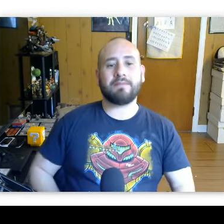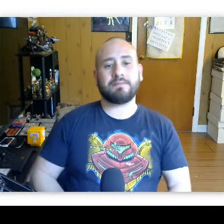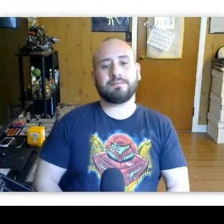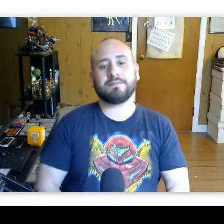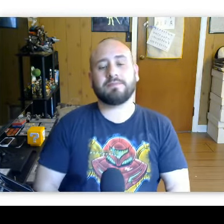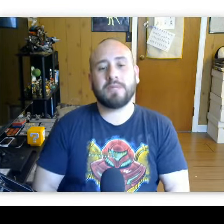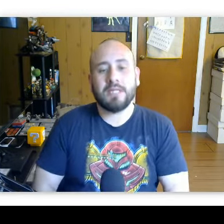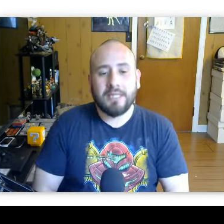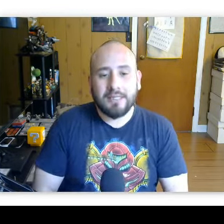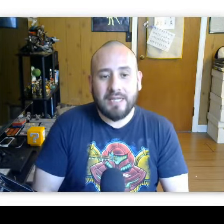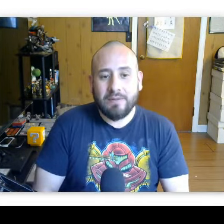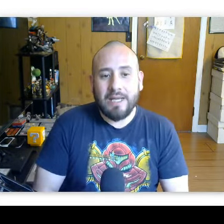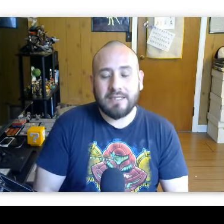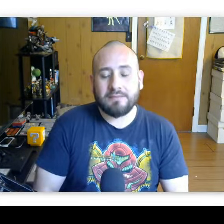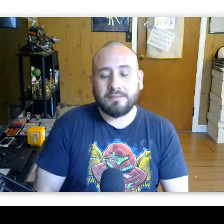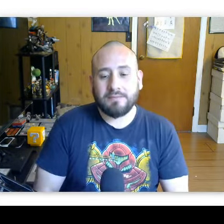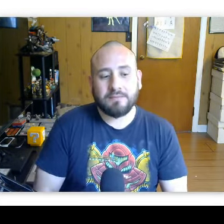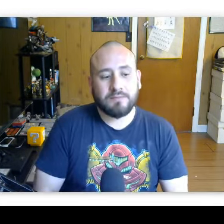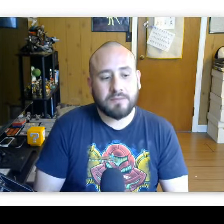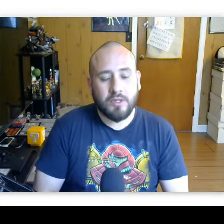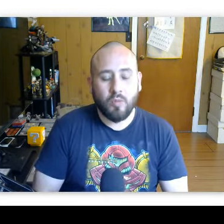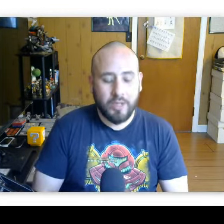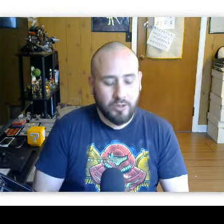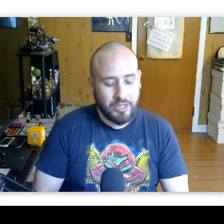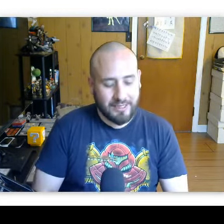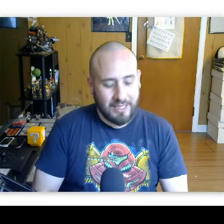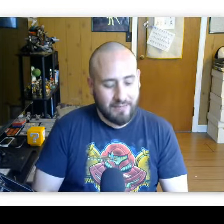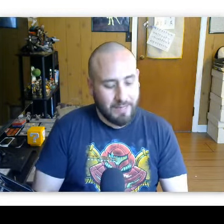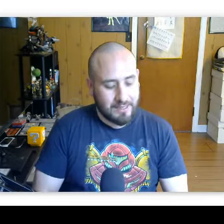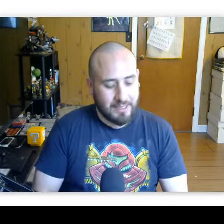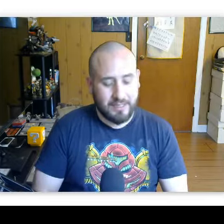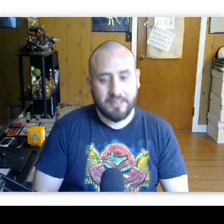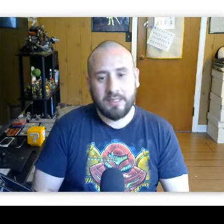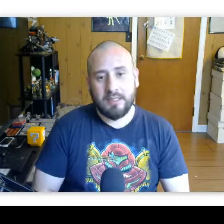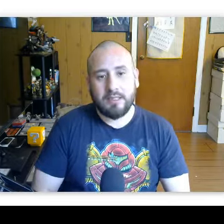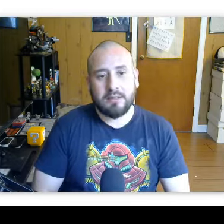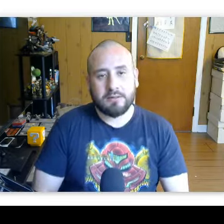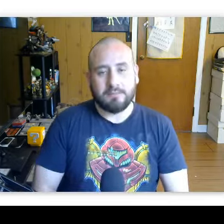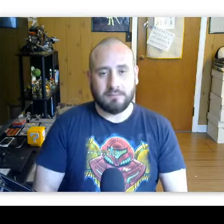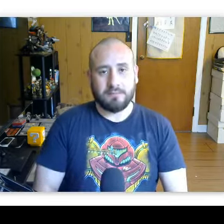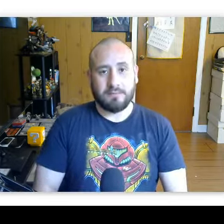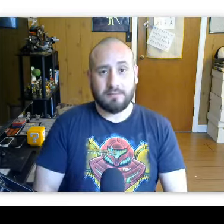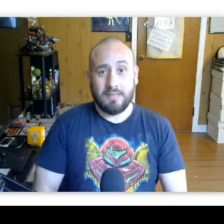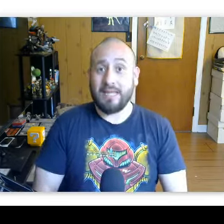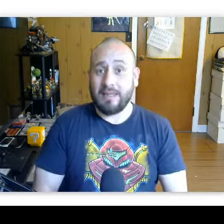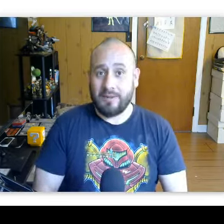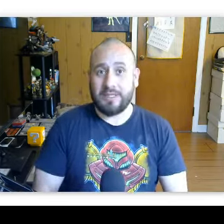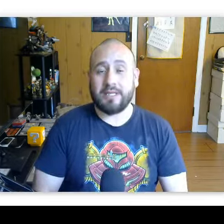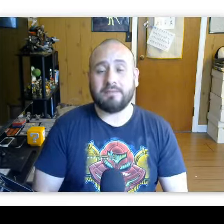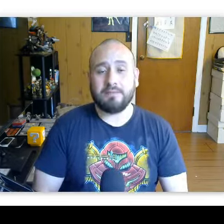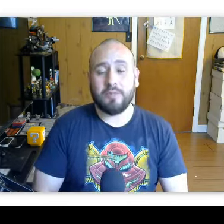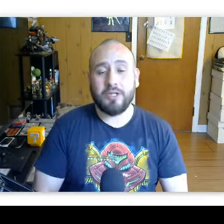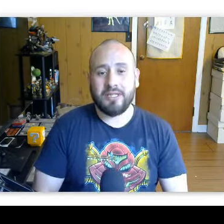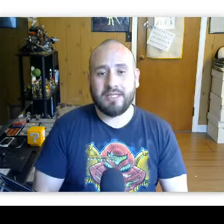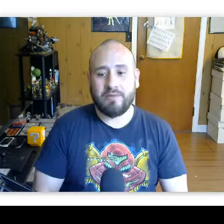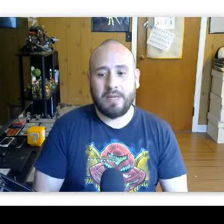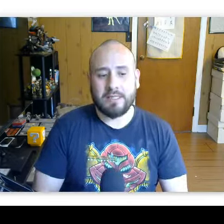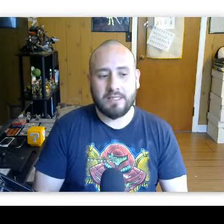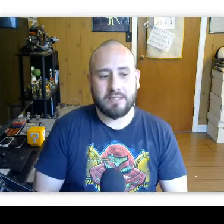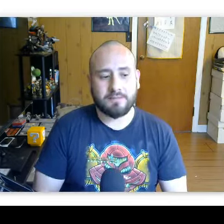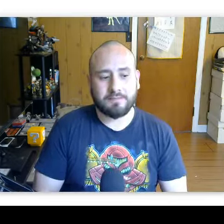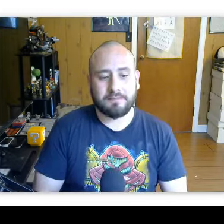Okay. The sign for pasta. What do you think the sign for pasta is? That was a hiccup. What do you think the